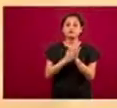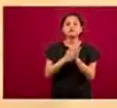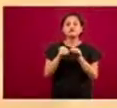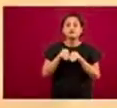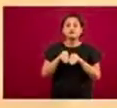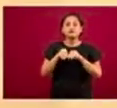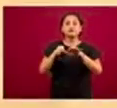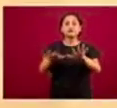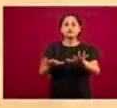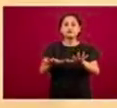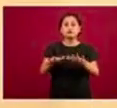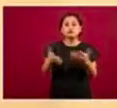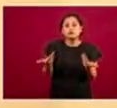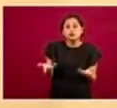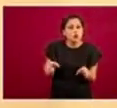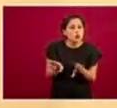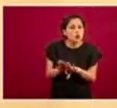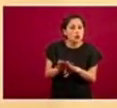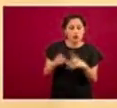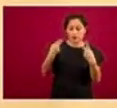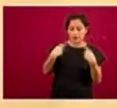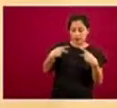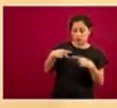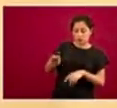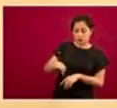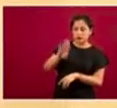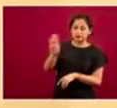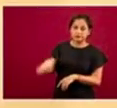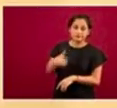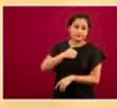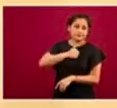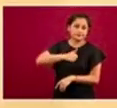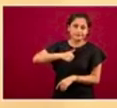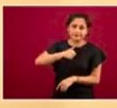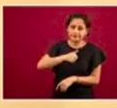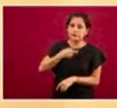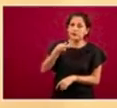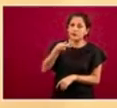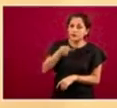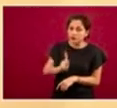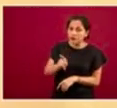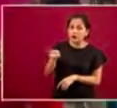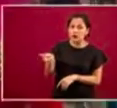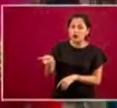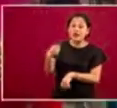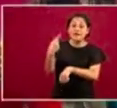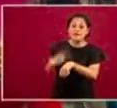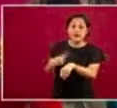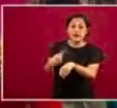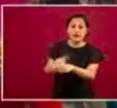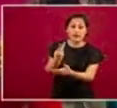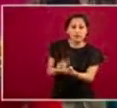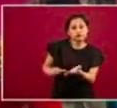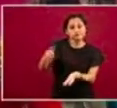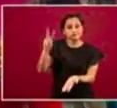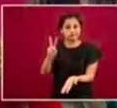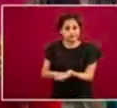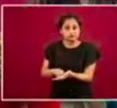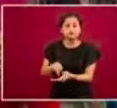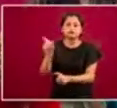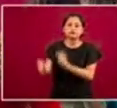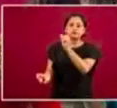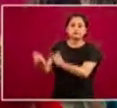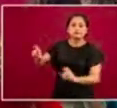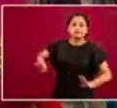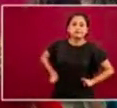Now we can look at the comorbidity chart, in which we can continue to see the